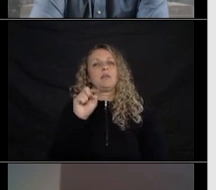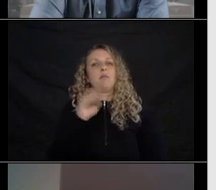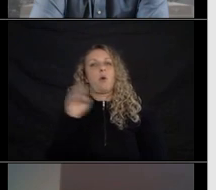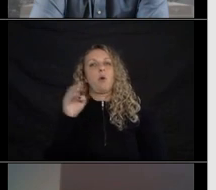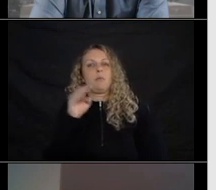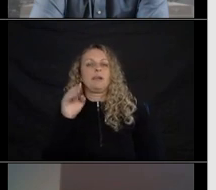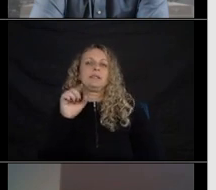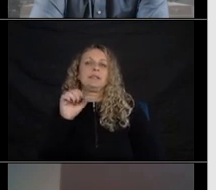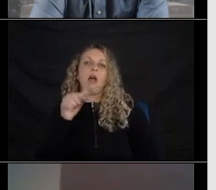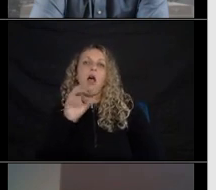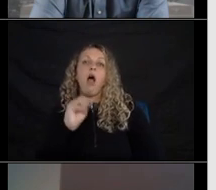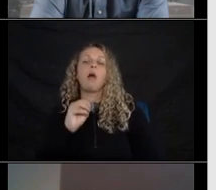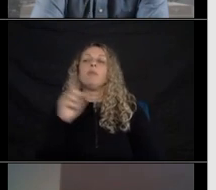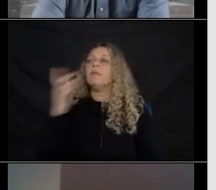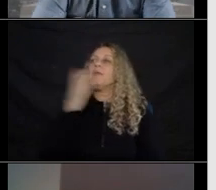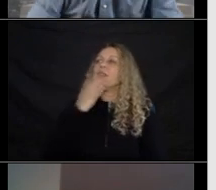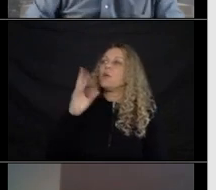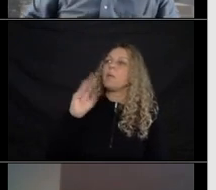Thank you, Rebecca.